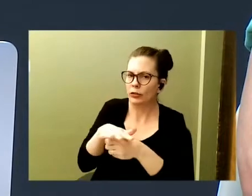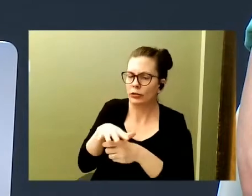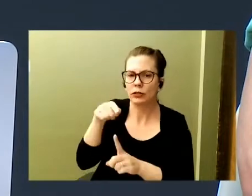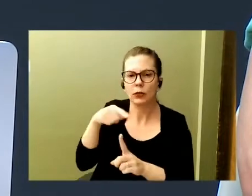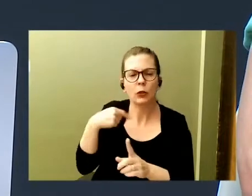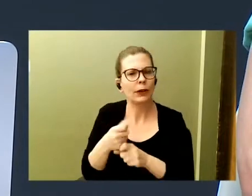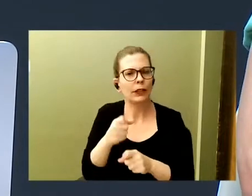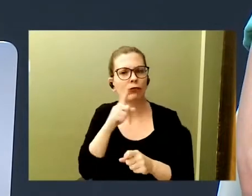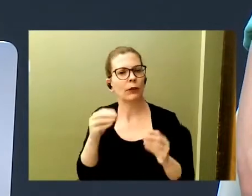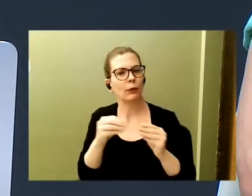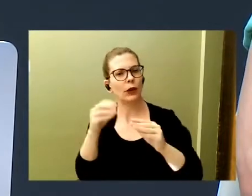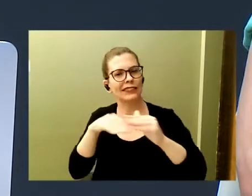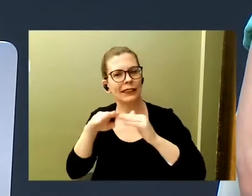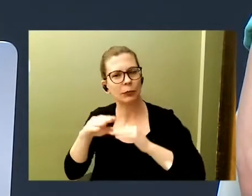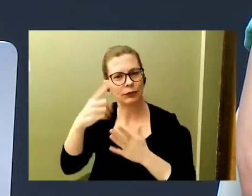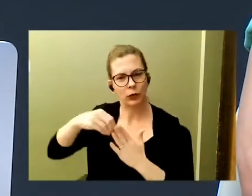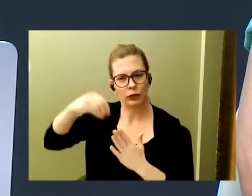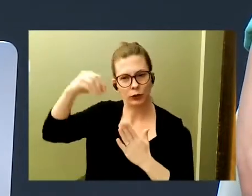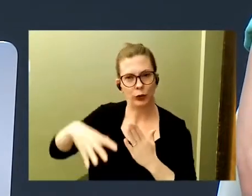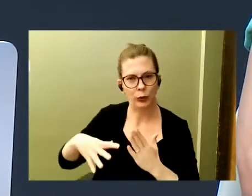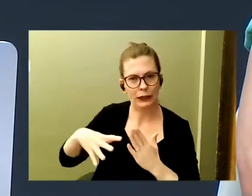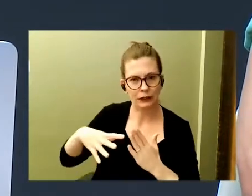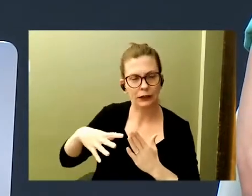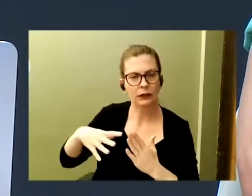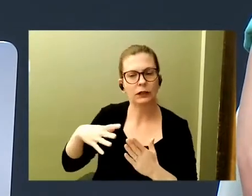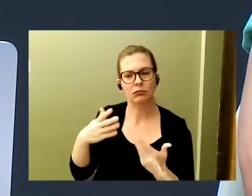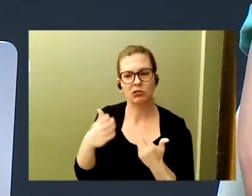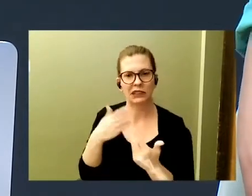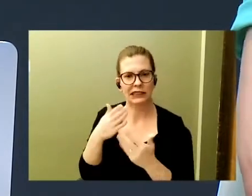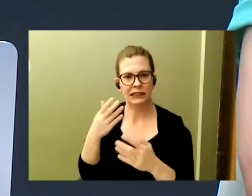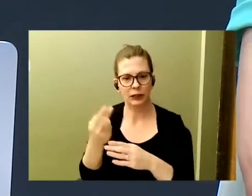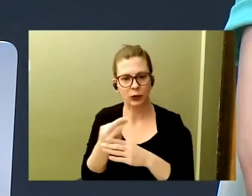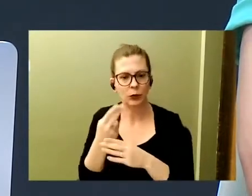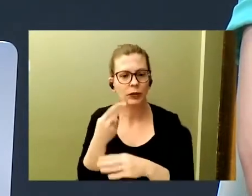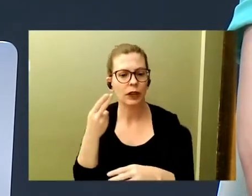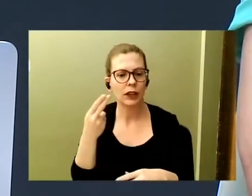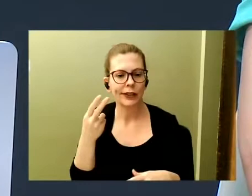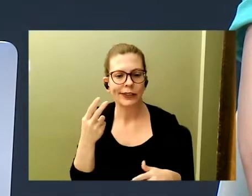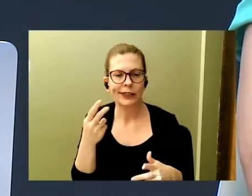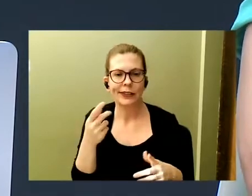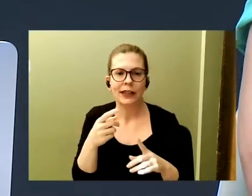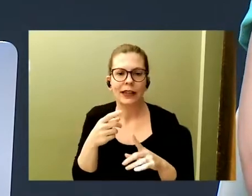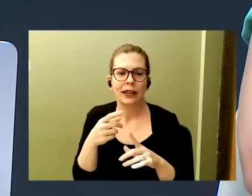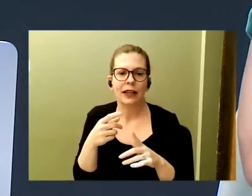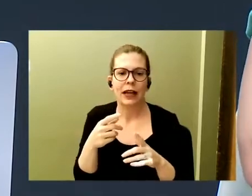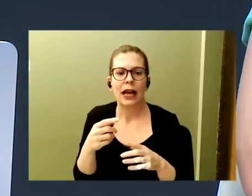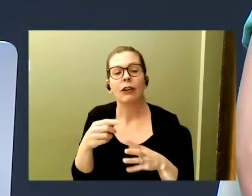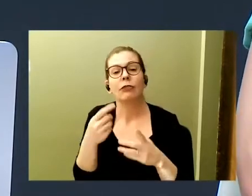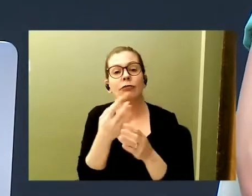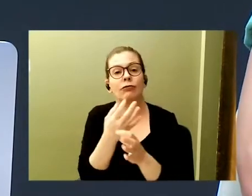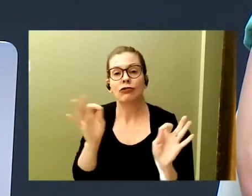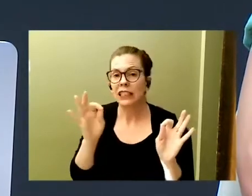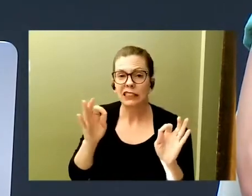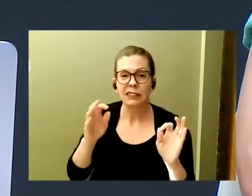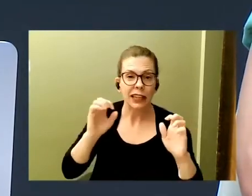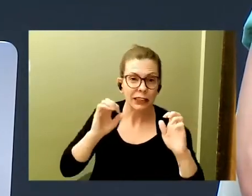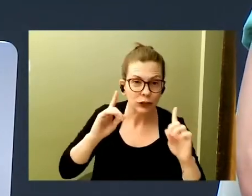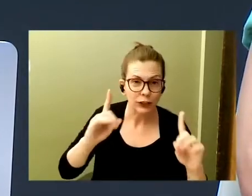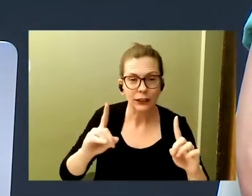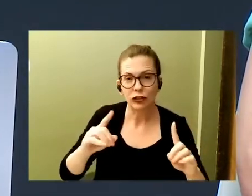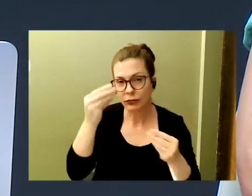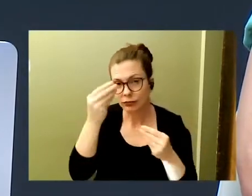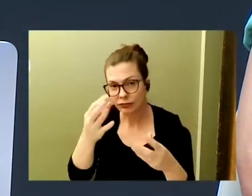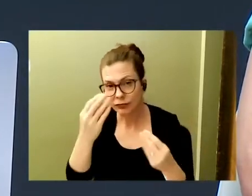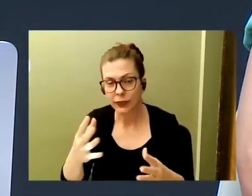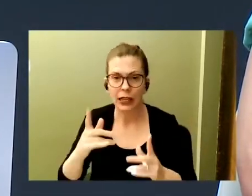for students in a way that it is coming with free educational content and tutorial. At the same